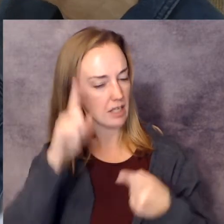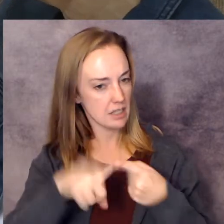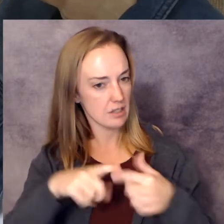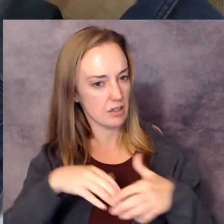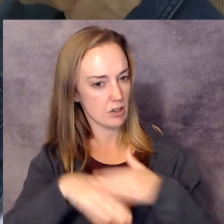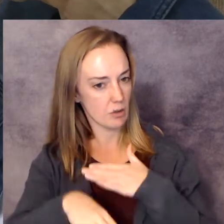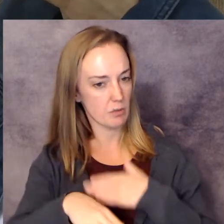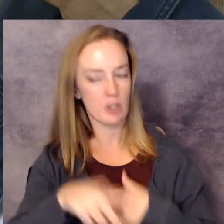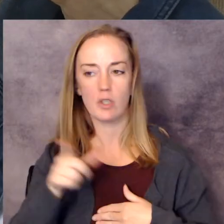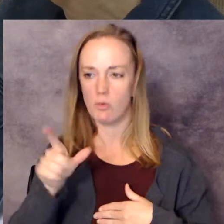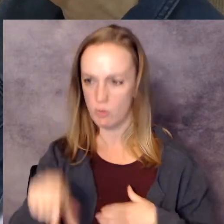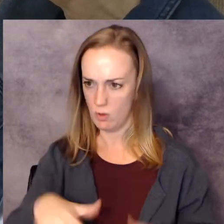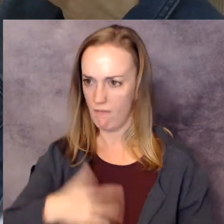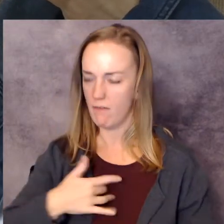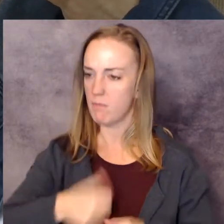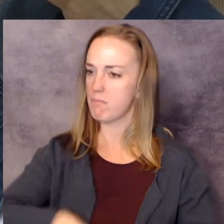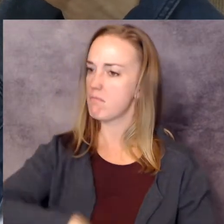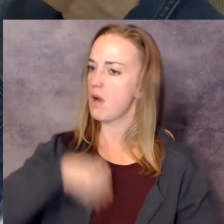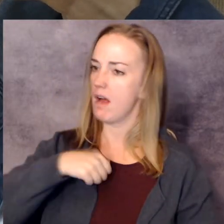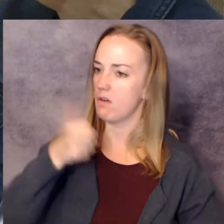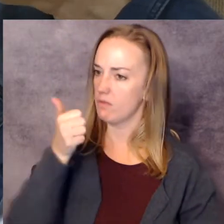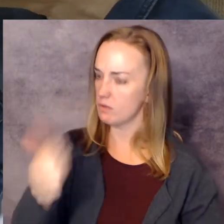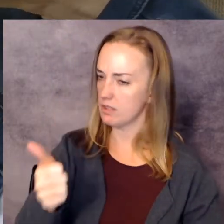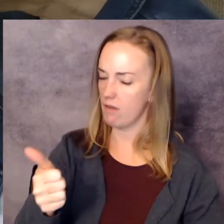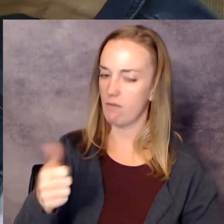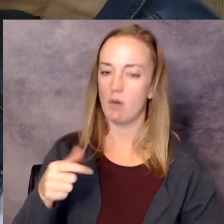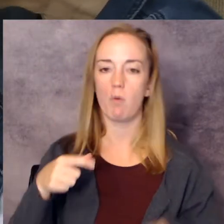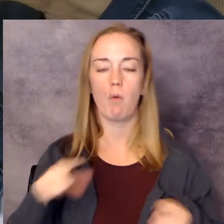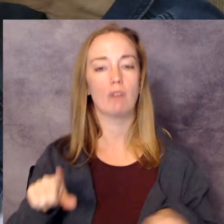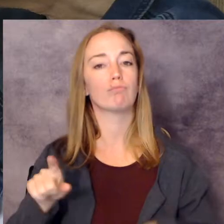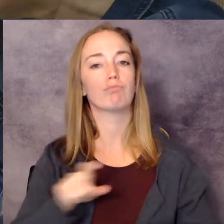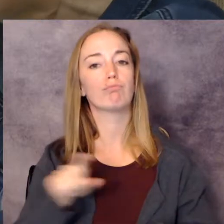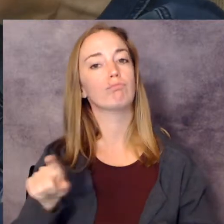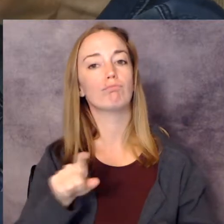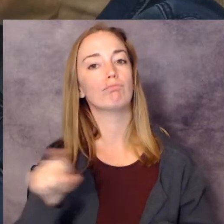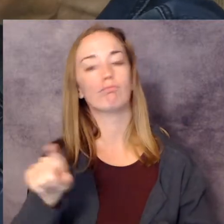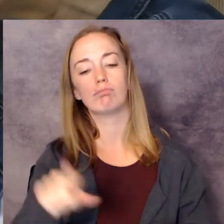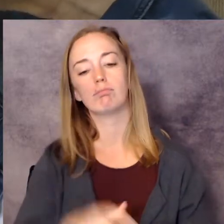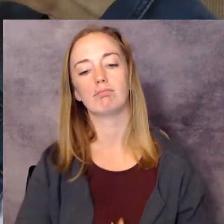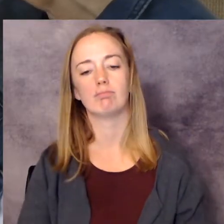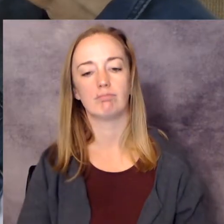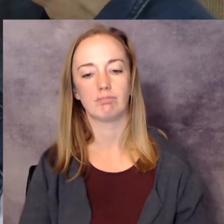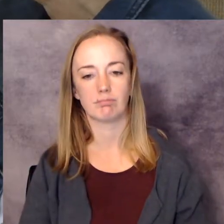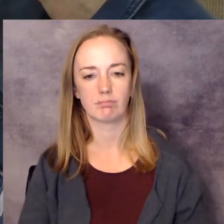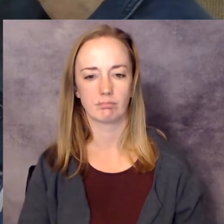"You should feel proud of yourself," said Mr. Seahorse as he swam on his way.